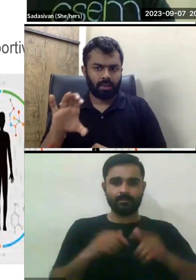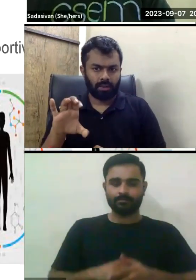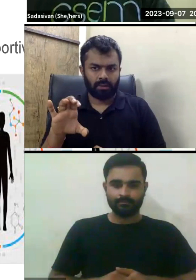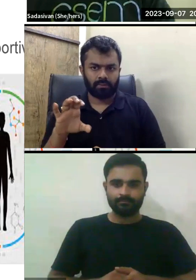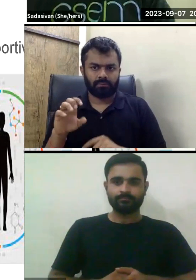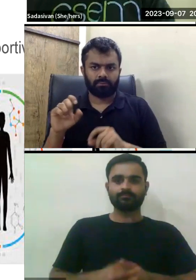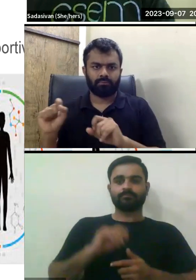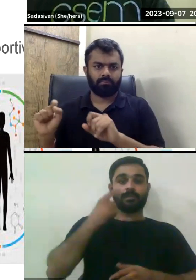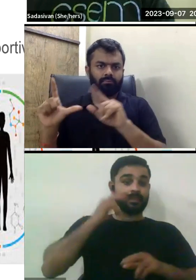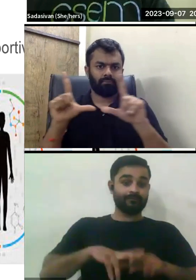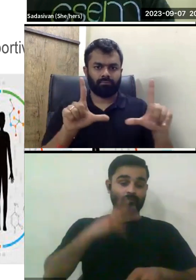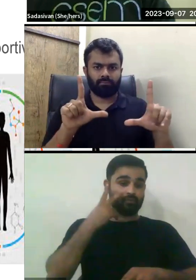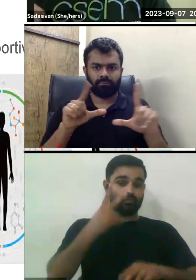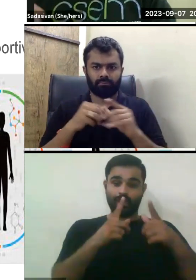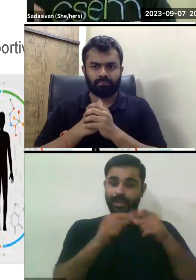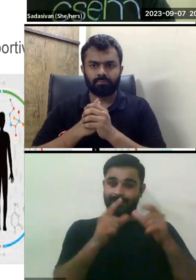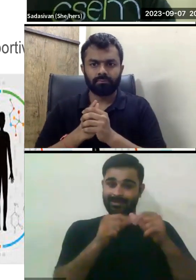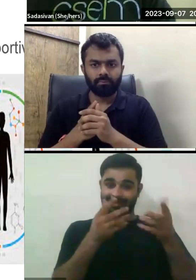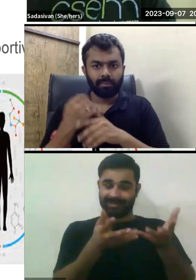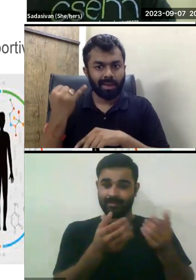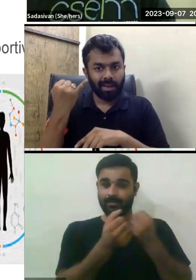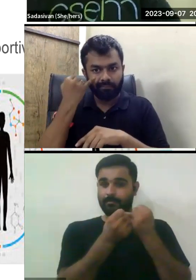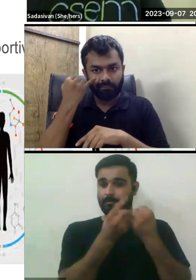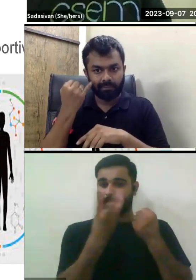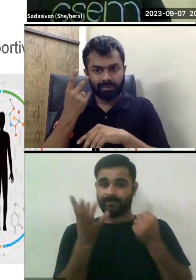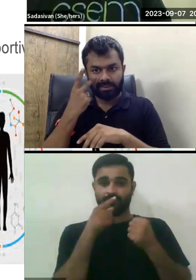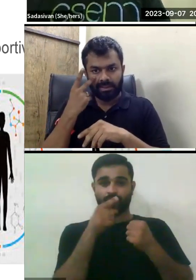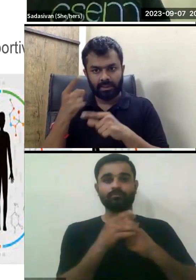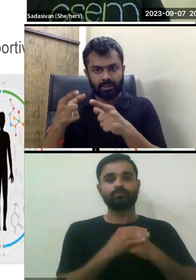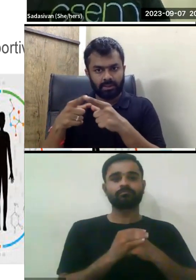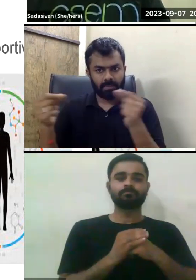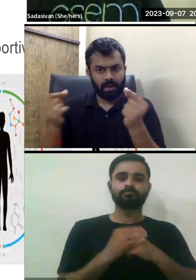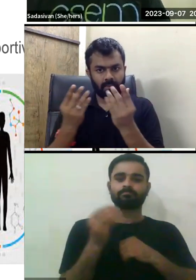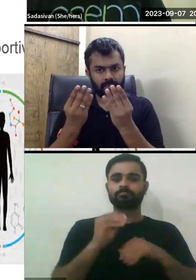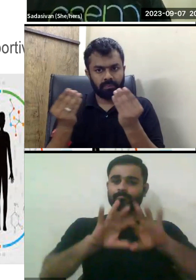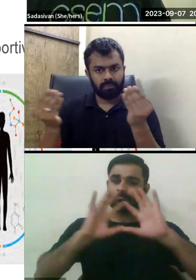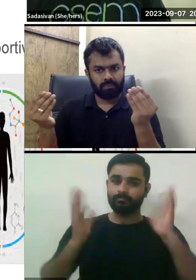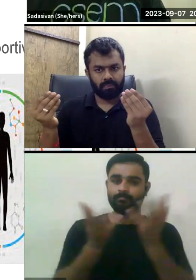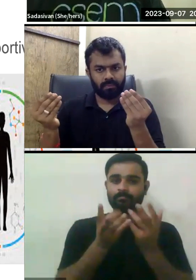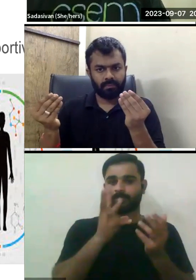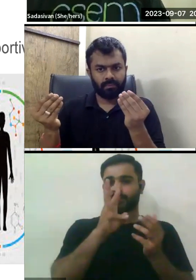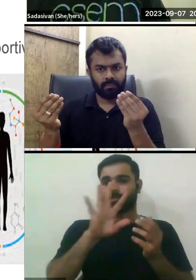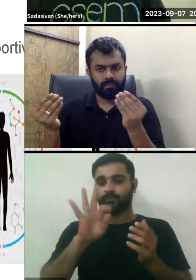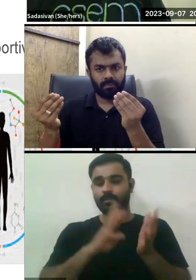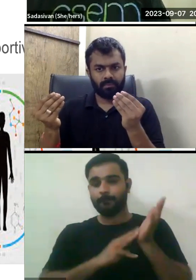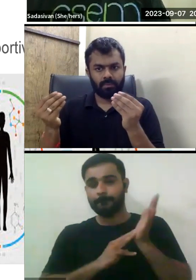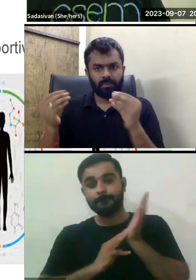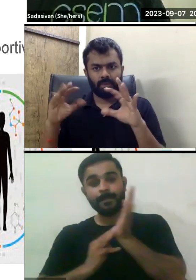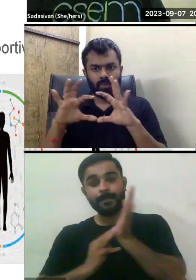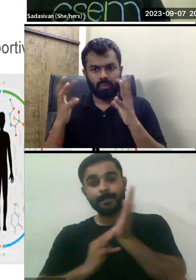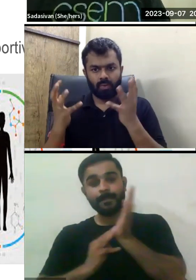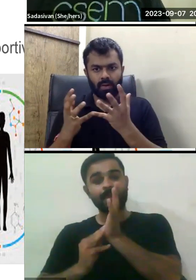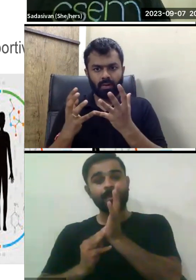If you look at the data, there are globally 350 million people with